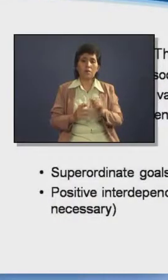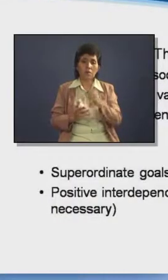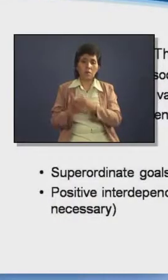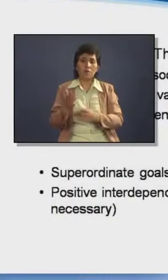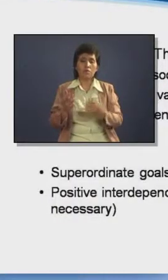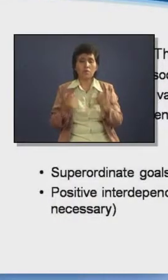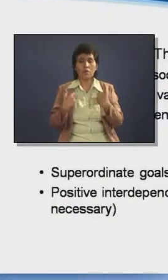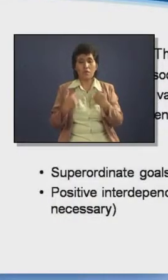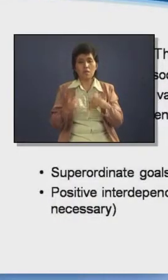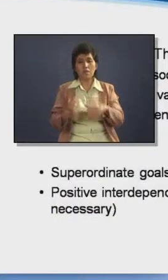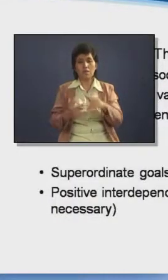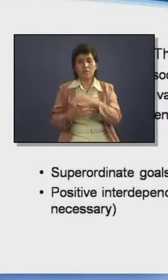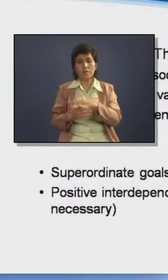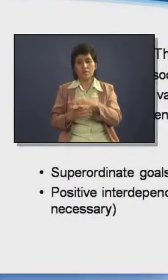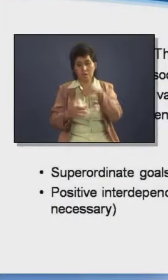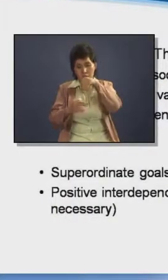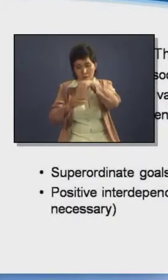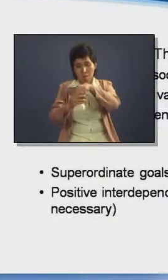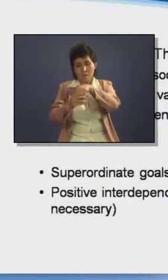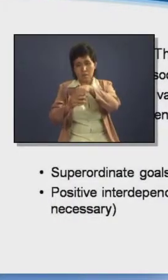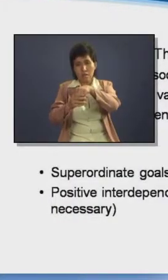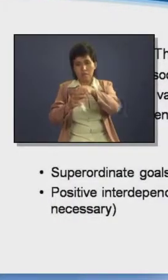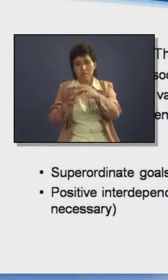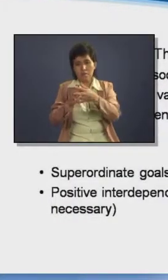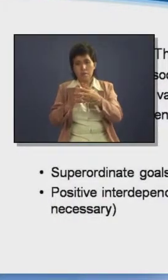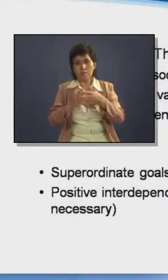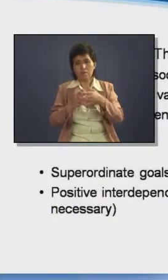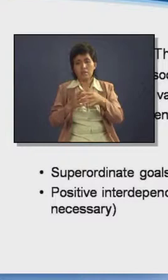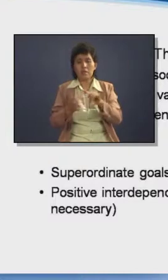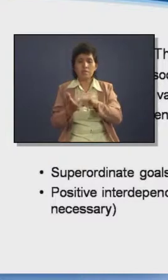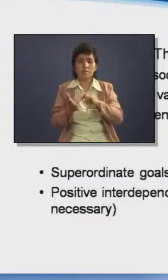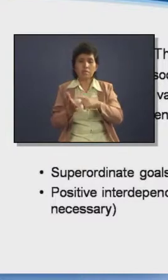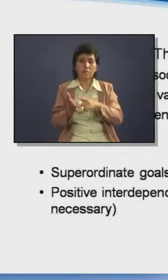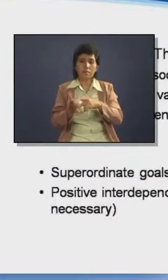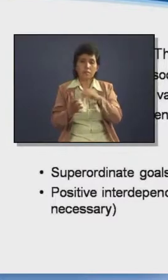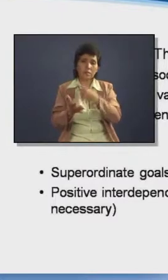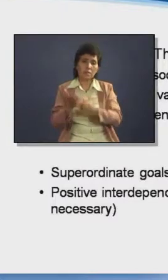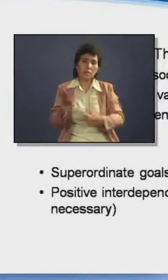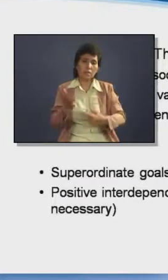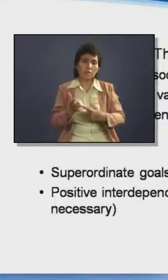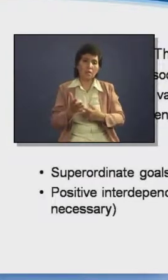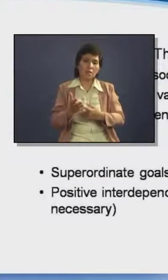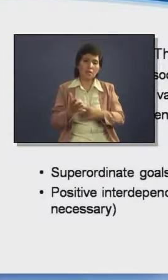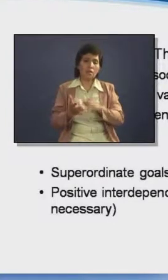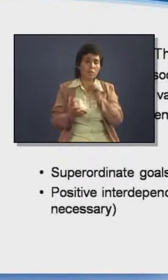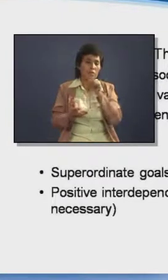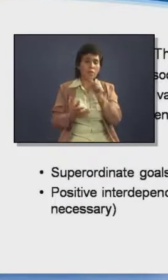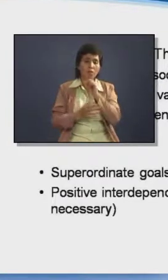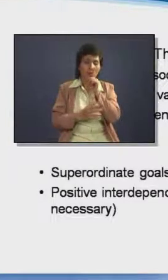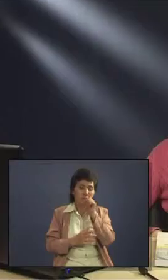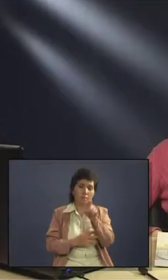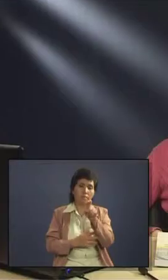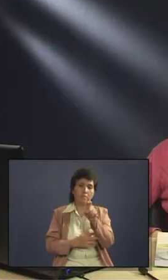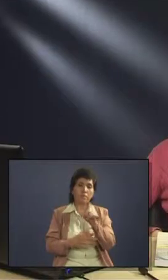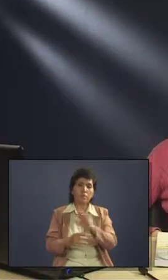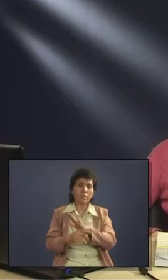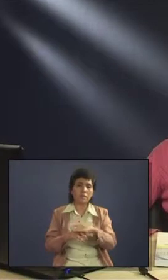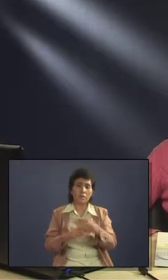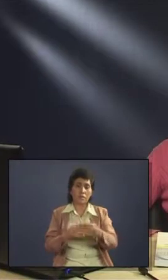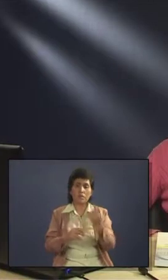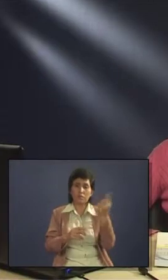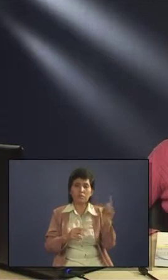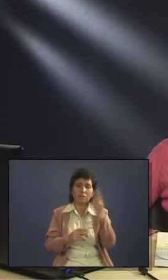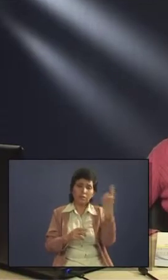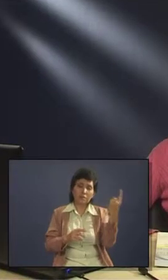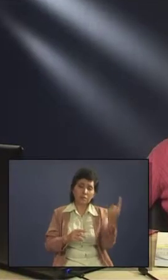positive interdependence. This one, it means that the other group is necessary. Okay. It means I need you to survive and you need me